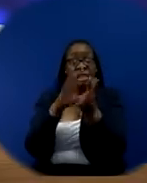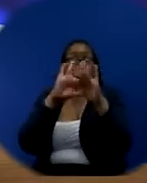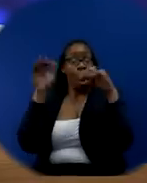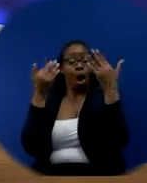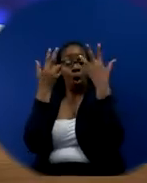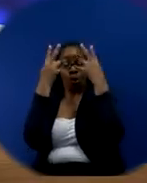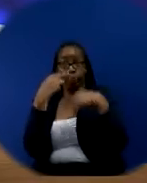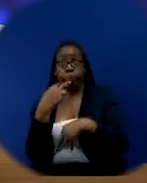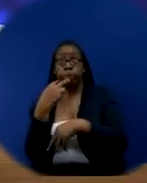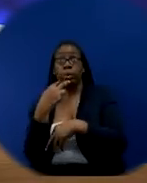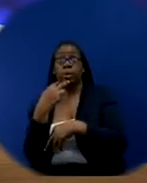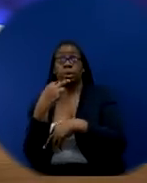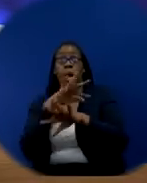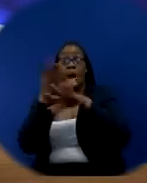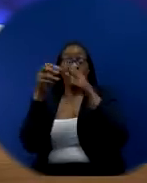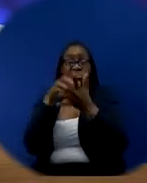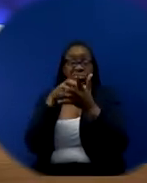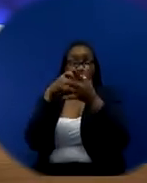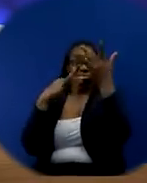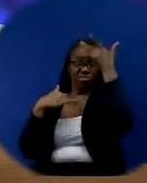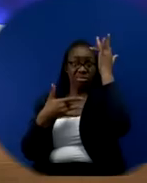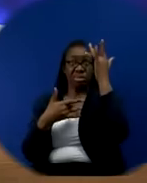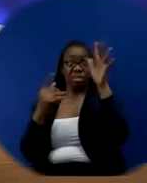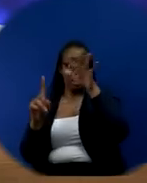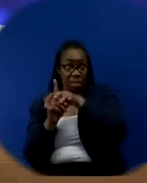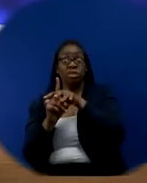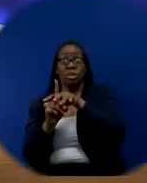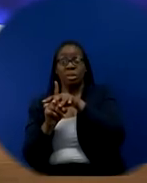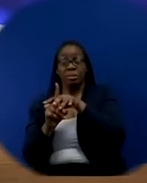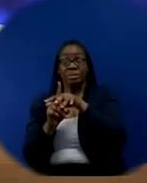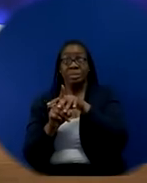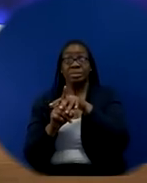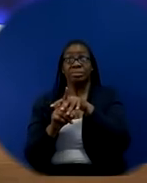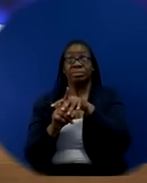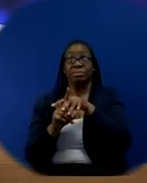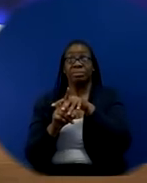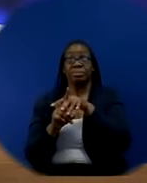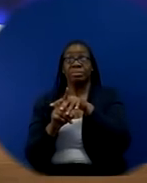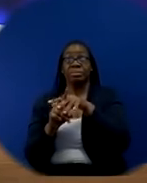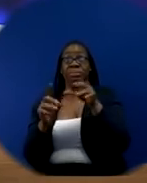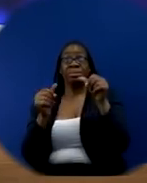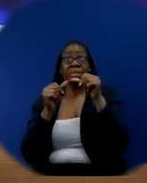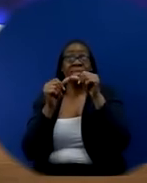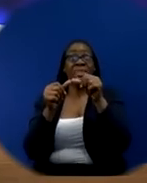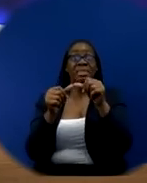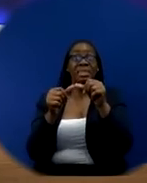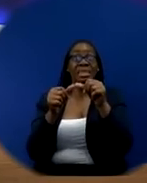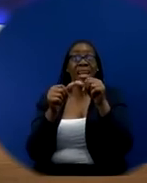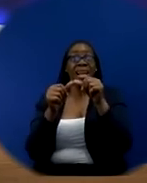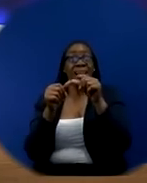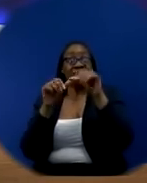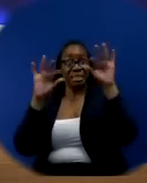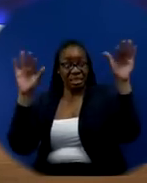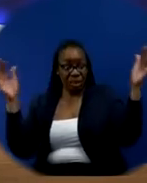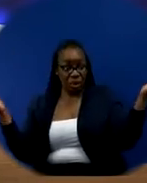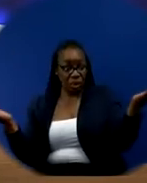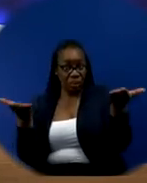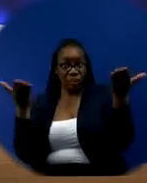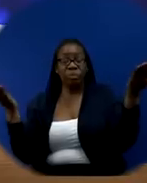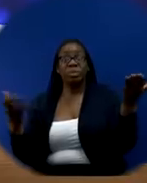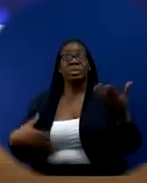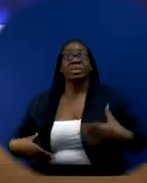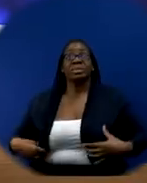blind, all the crippled, they showed up, and there's still room." He said,